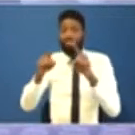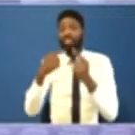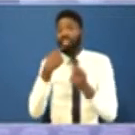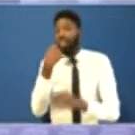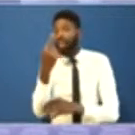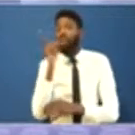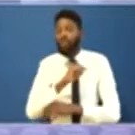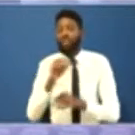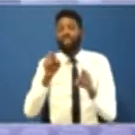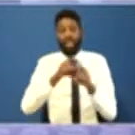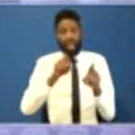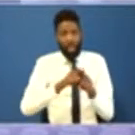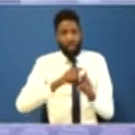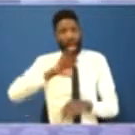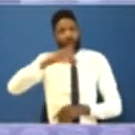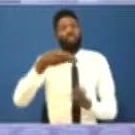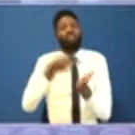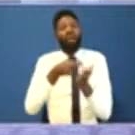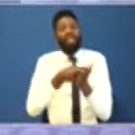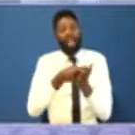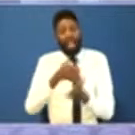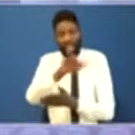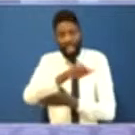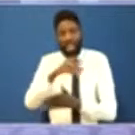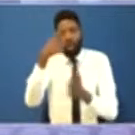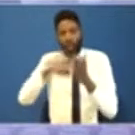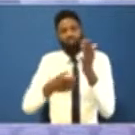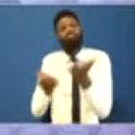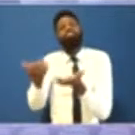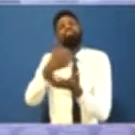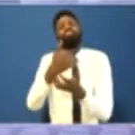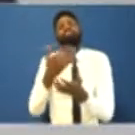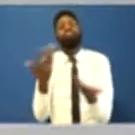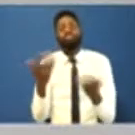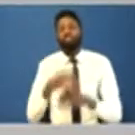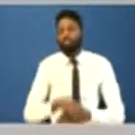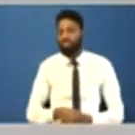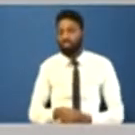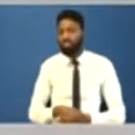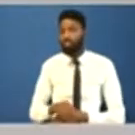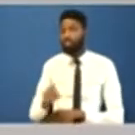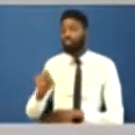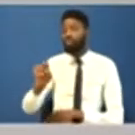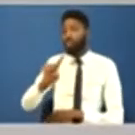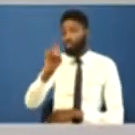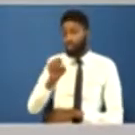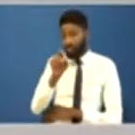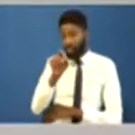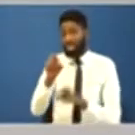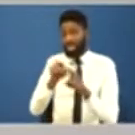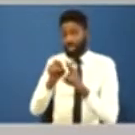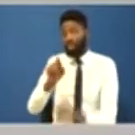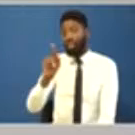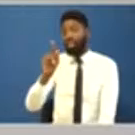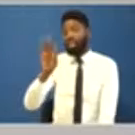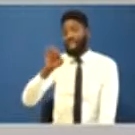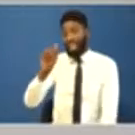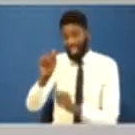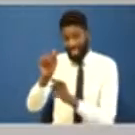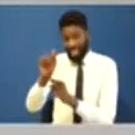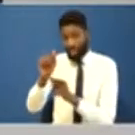and the county finances in terms of the collection of the revenue okay so the question is based on bringing in qra investigators in